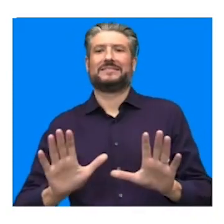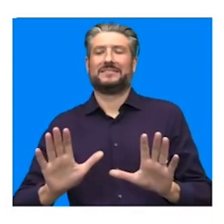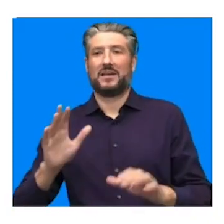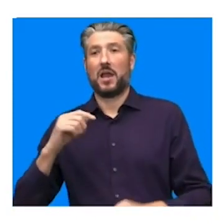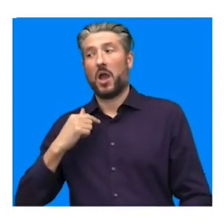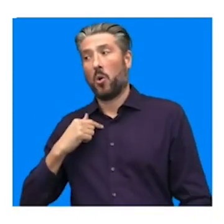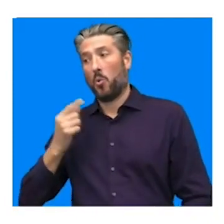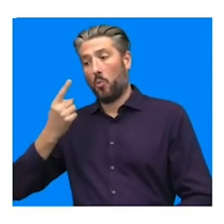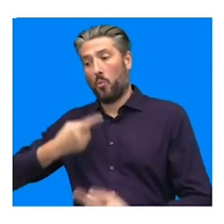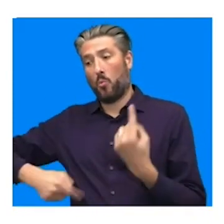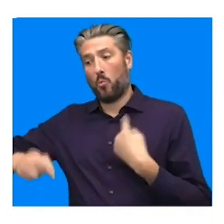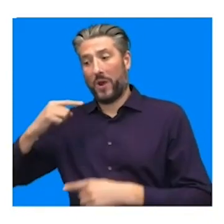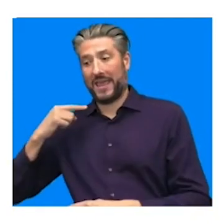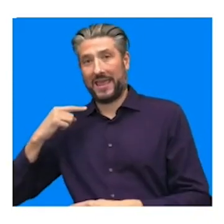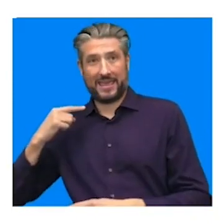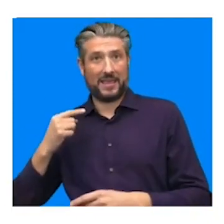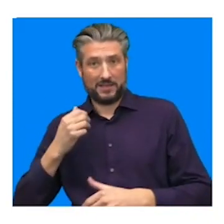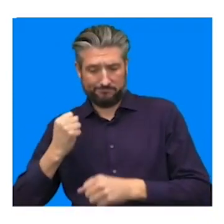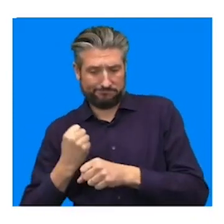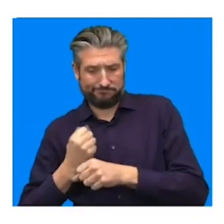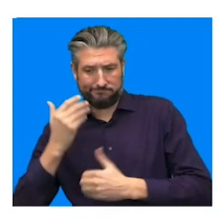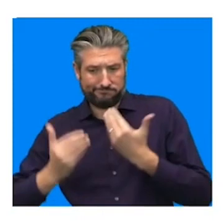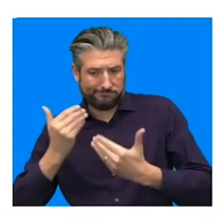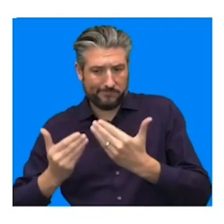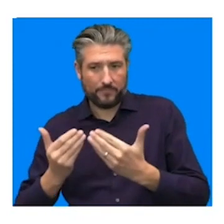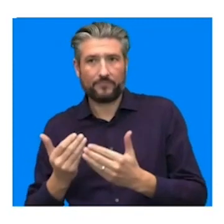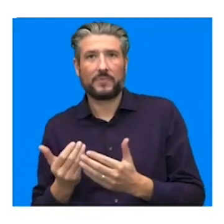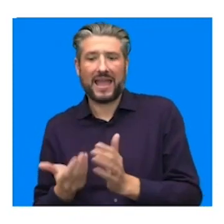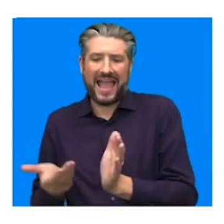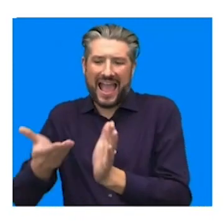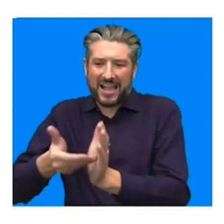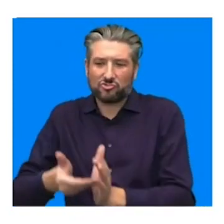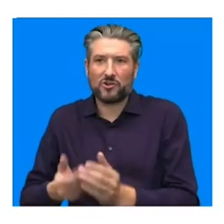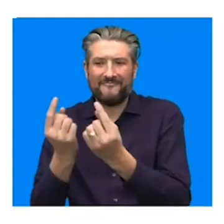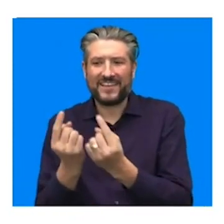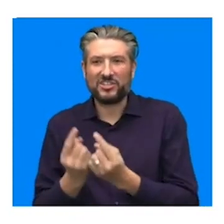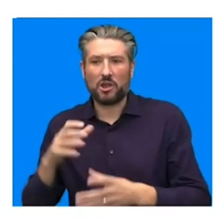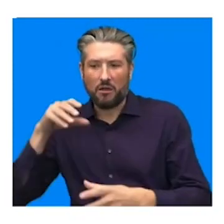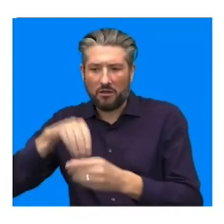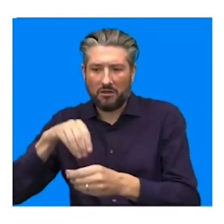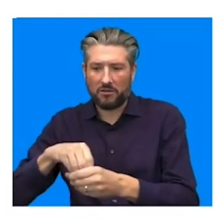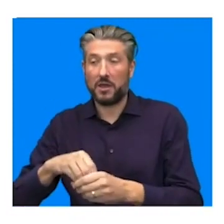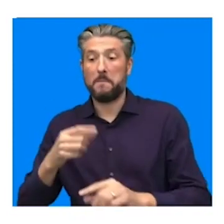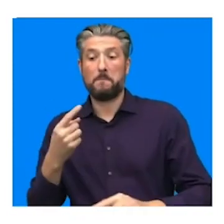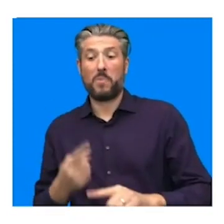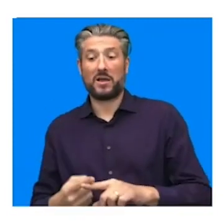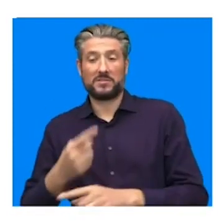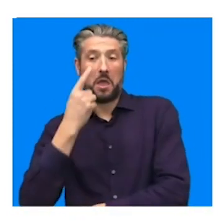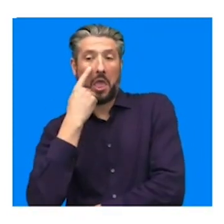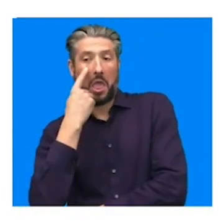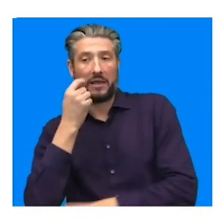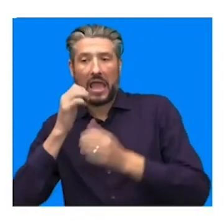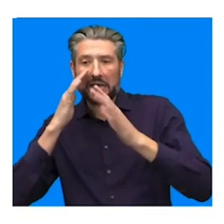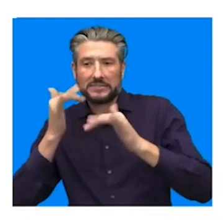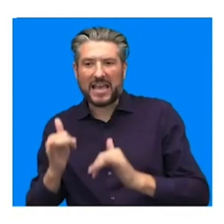some of the additional features that she had, and when tested with some, you know, in situ by a number of people with